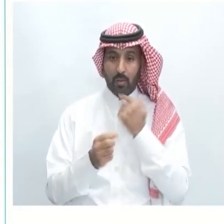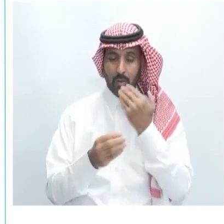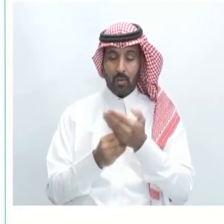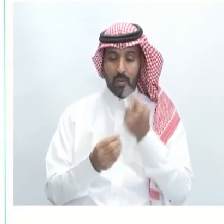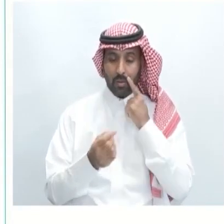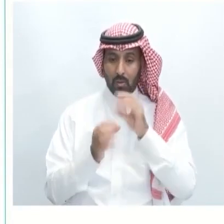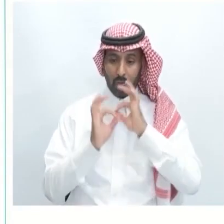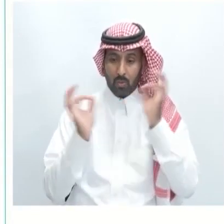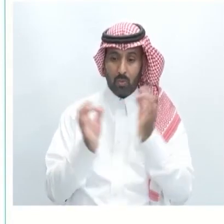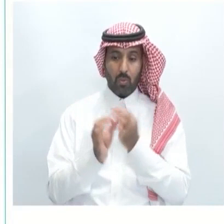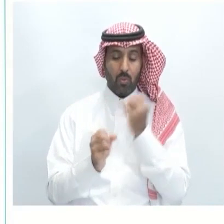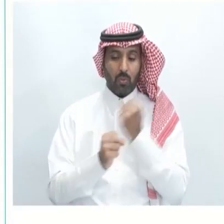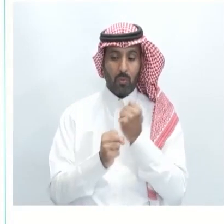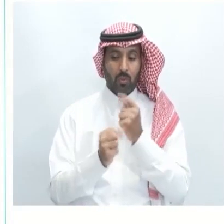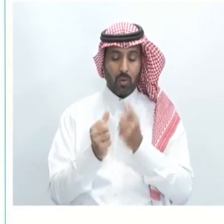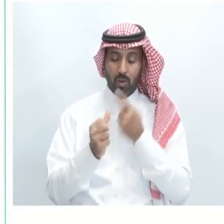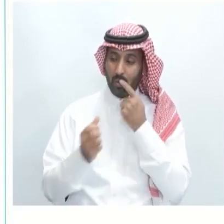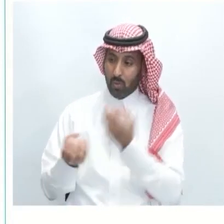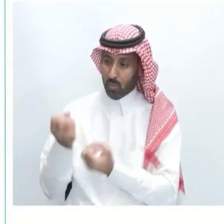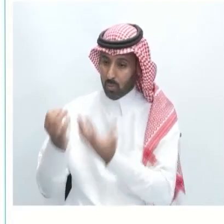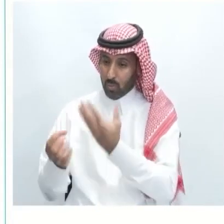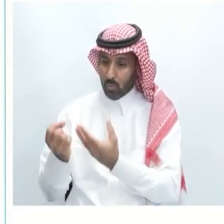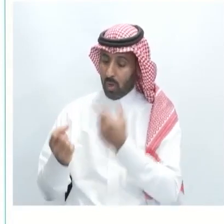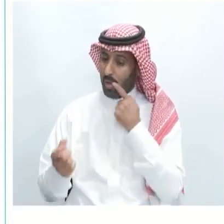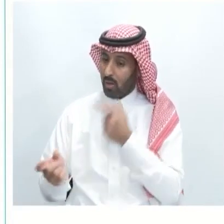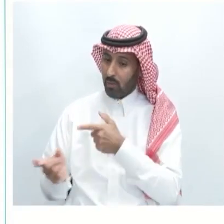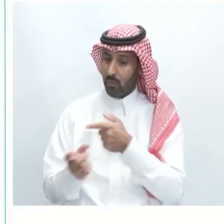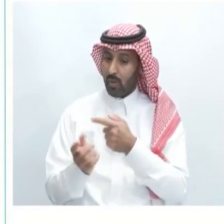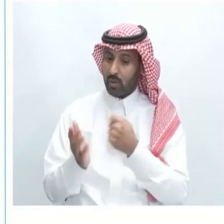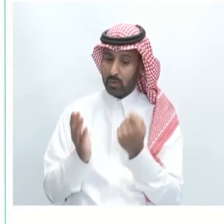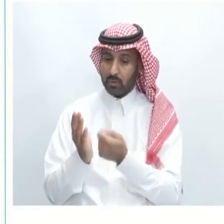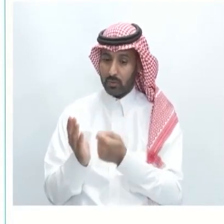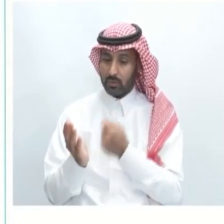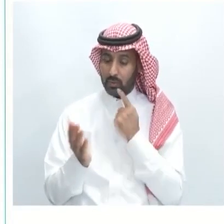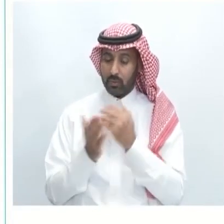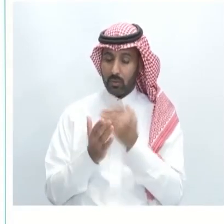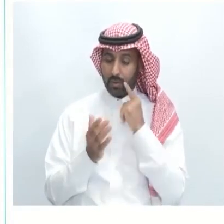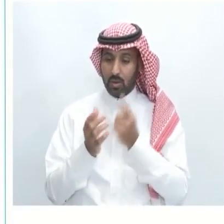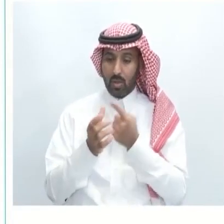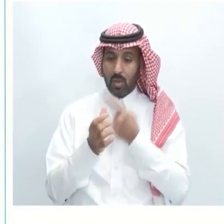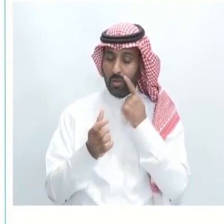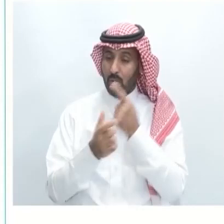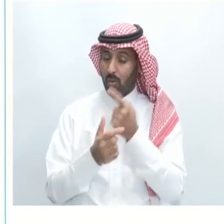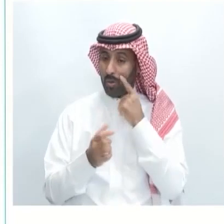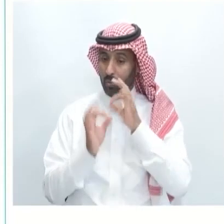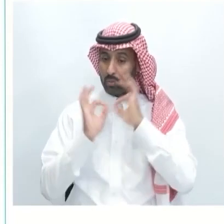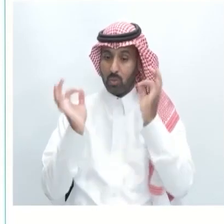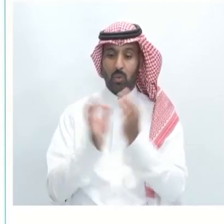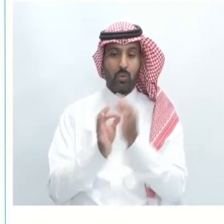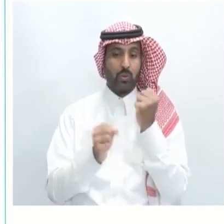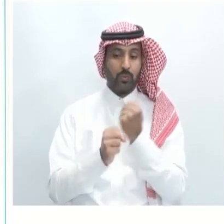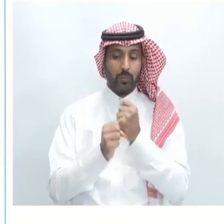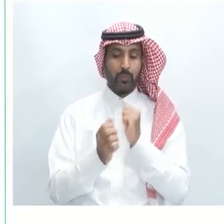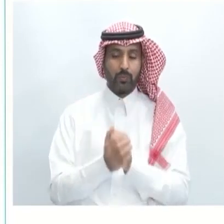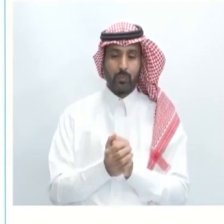include social workers, firefighters, and authors. Social workers top the list with a striking 87%